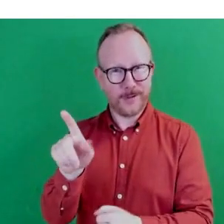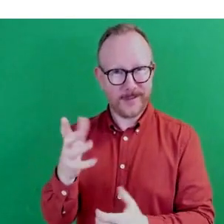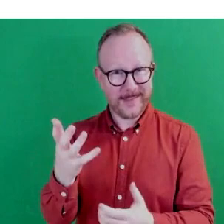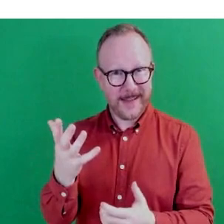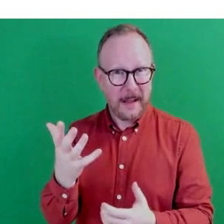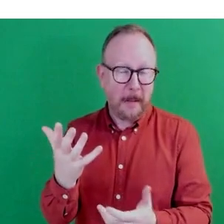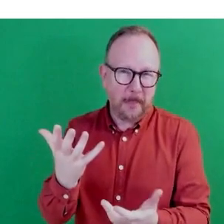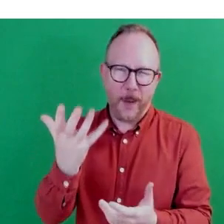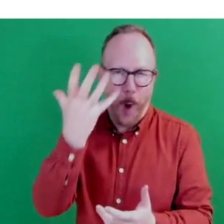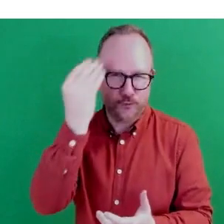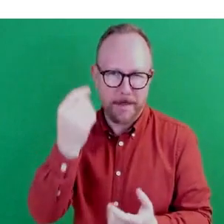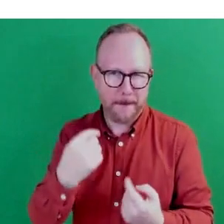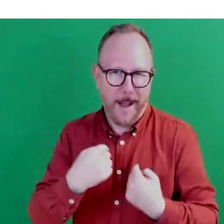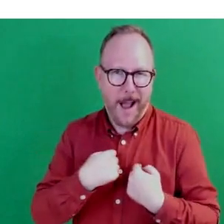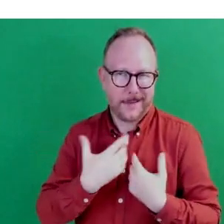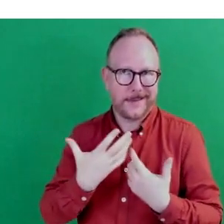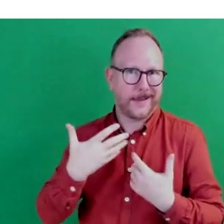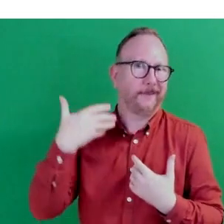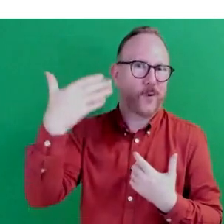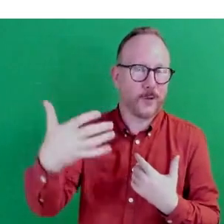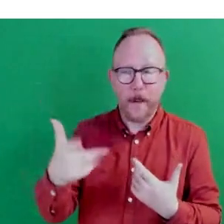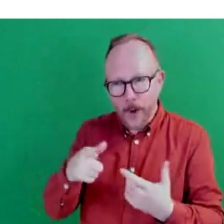journey, I think it's amazing.